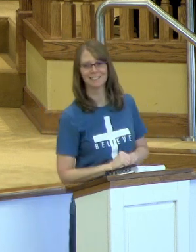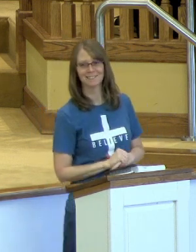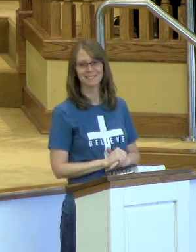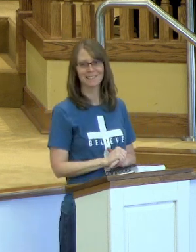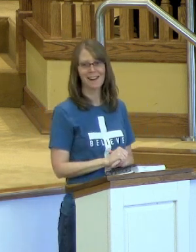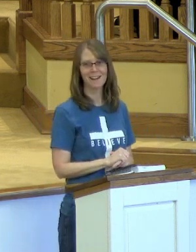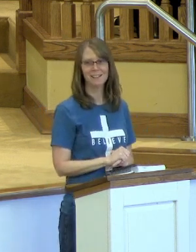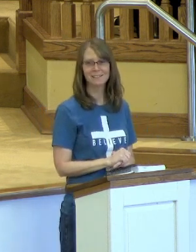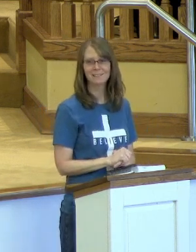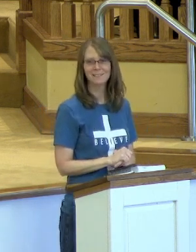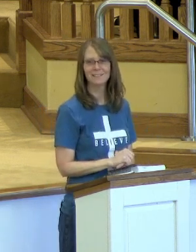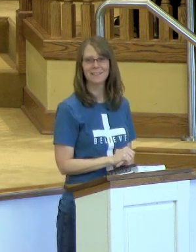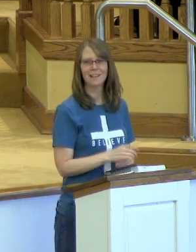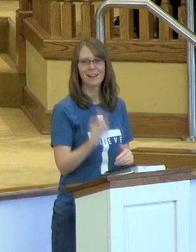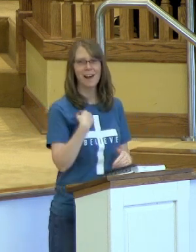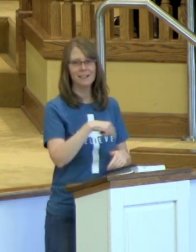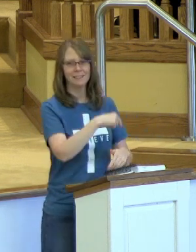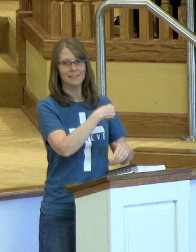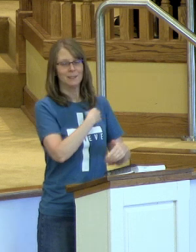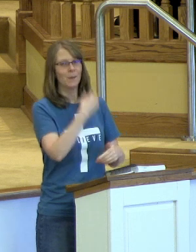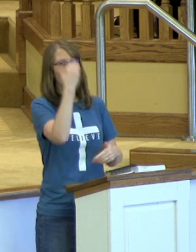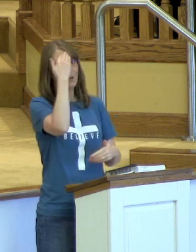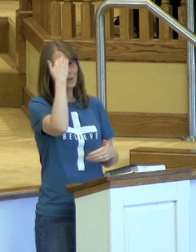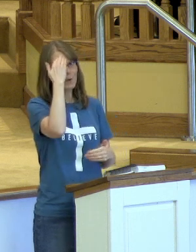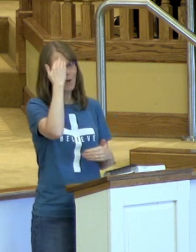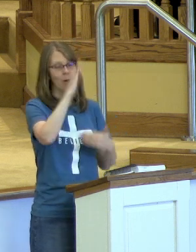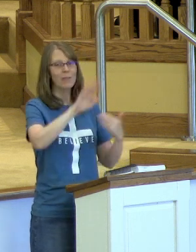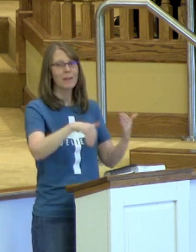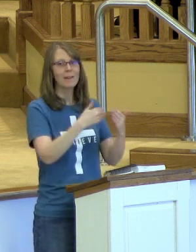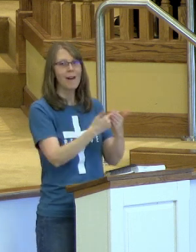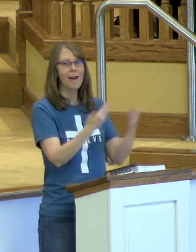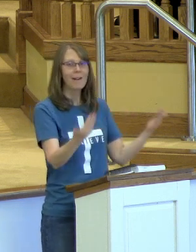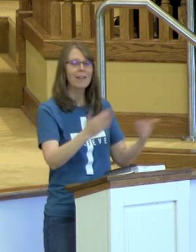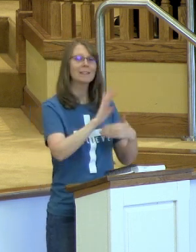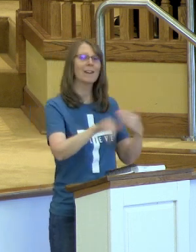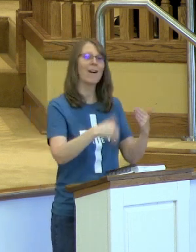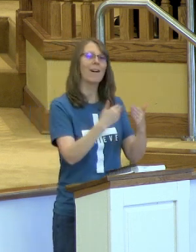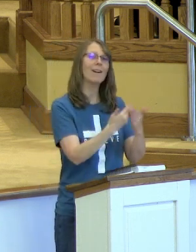go. And we know that